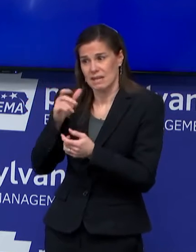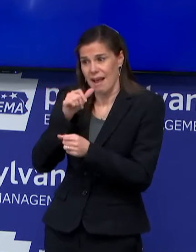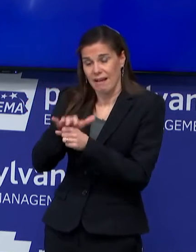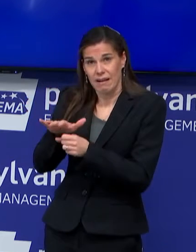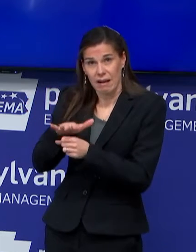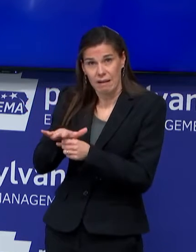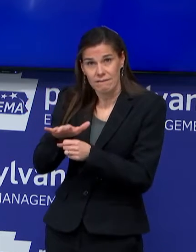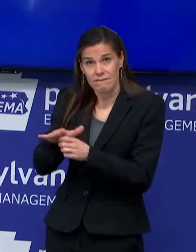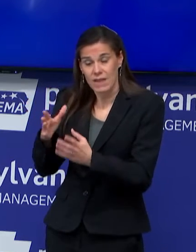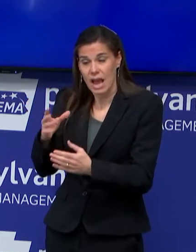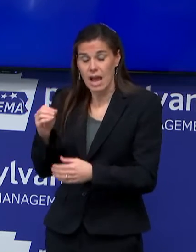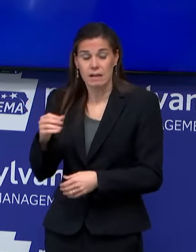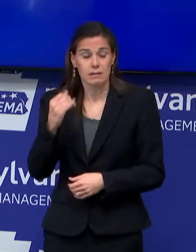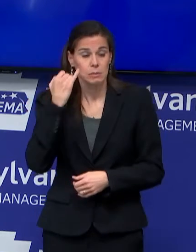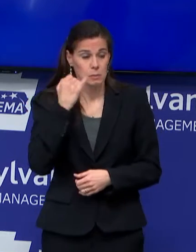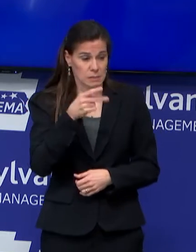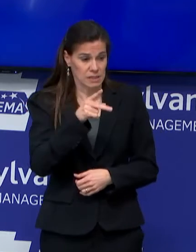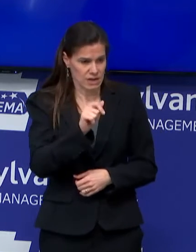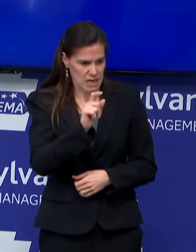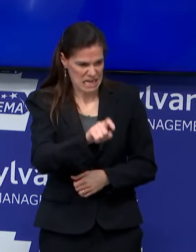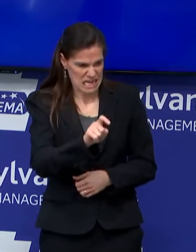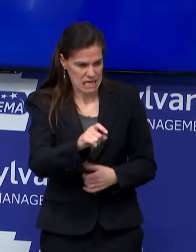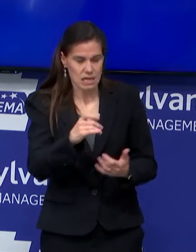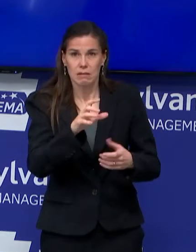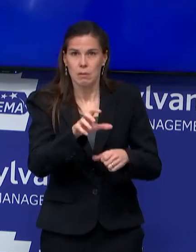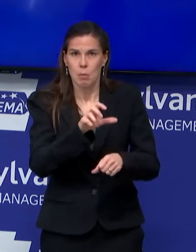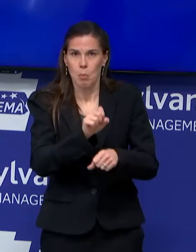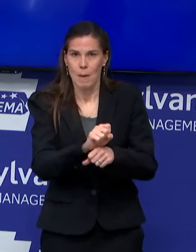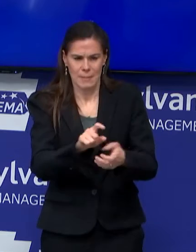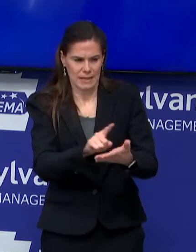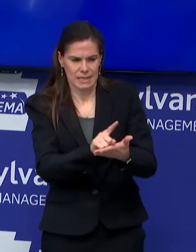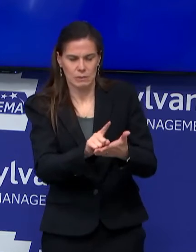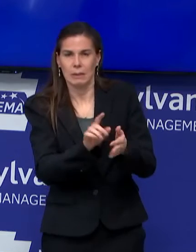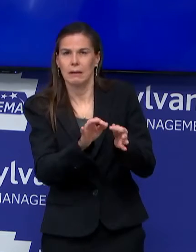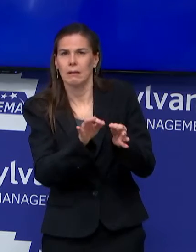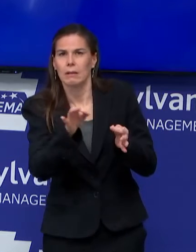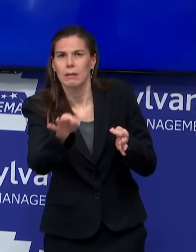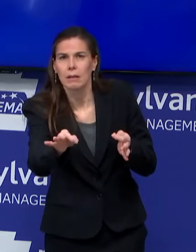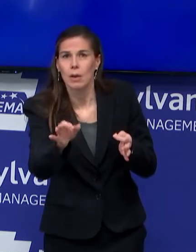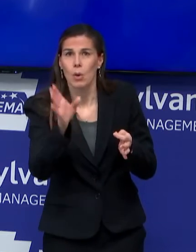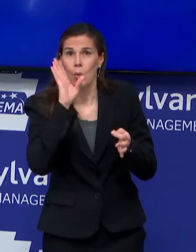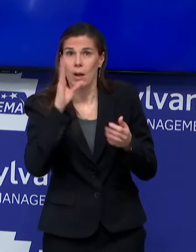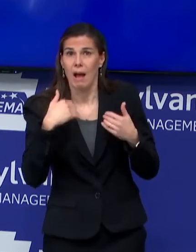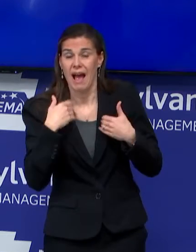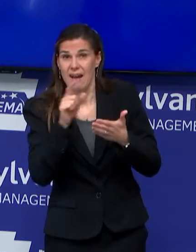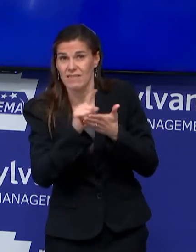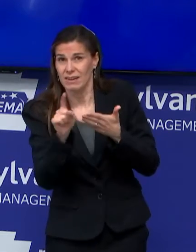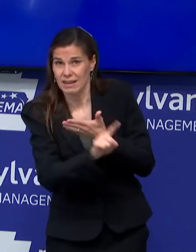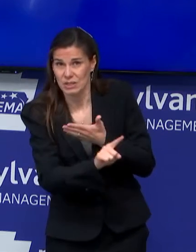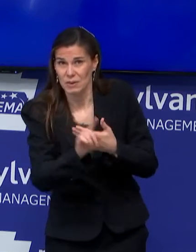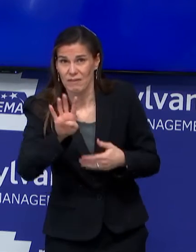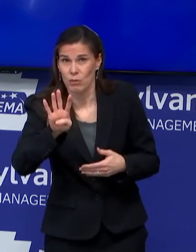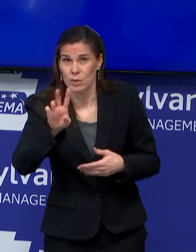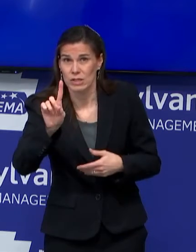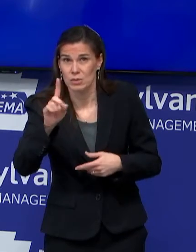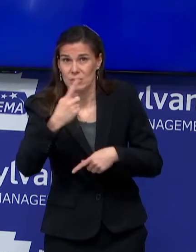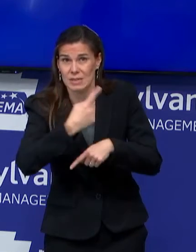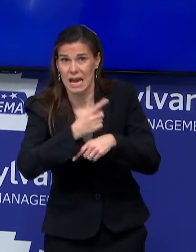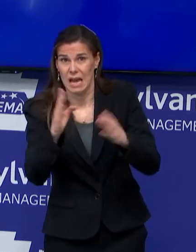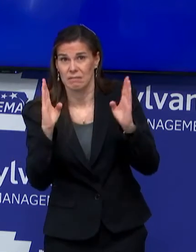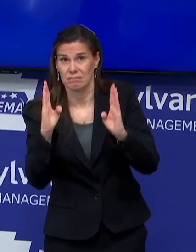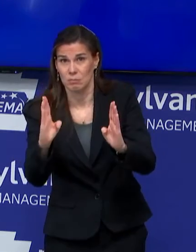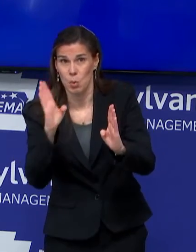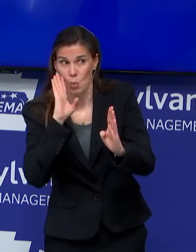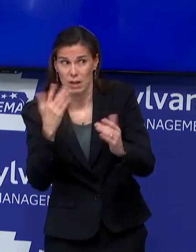that anybody who had to get their second dose appointment delayed is going to be able to get it within the 42-day window that they need to